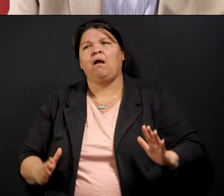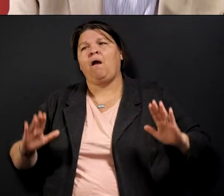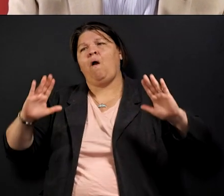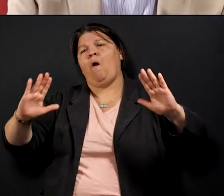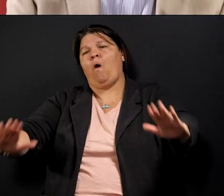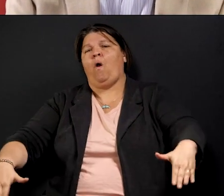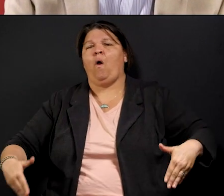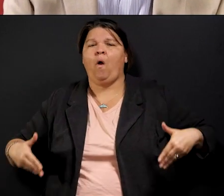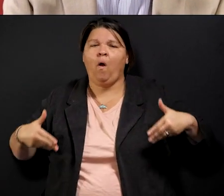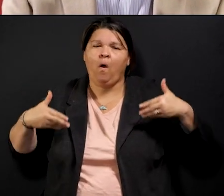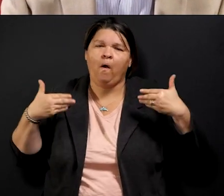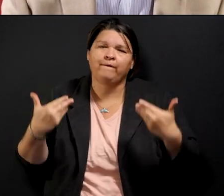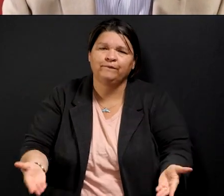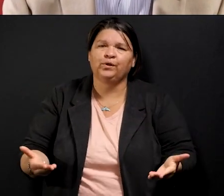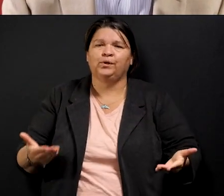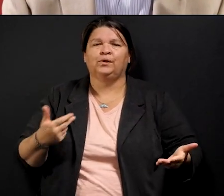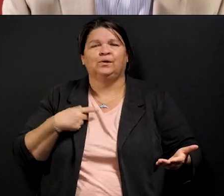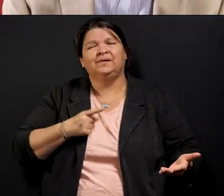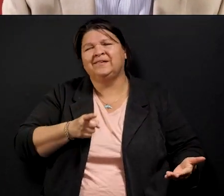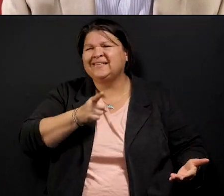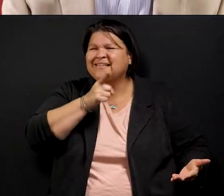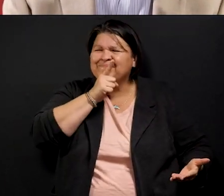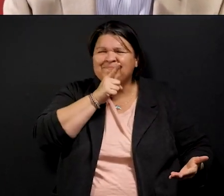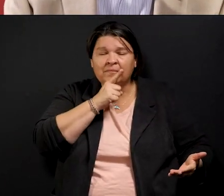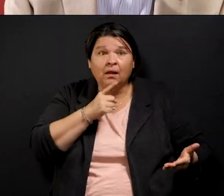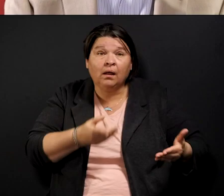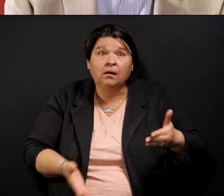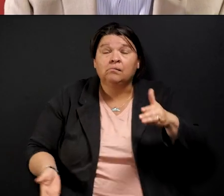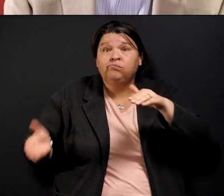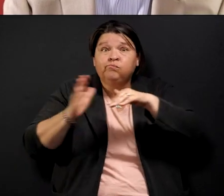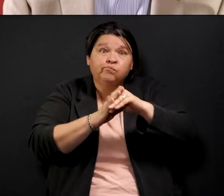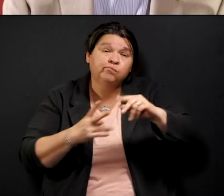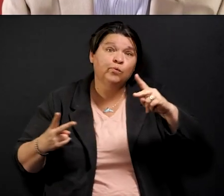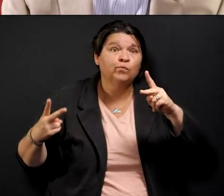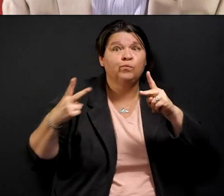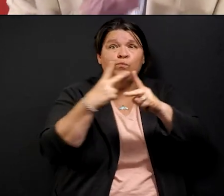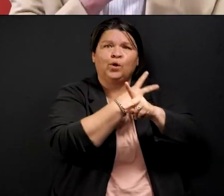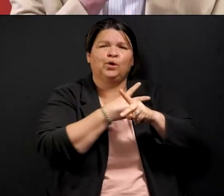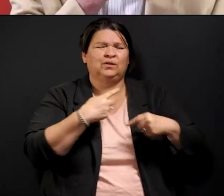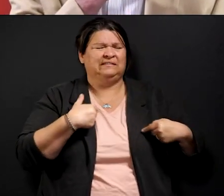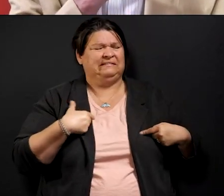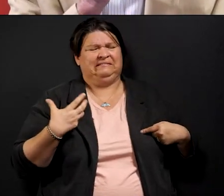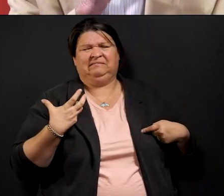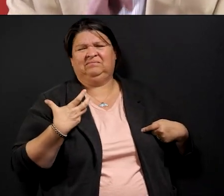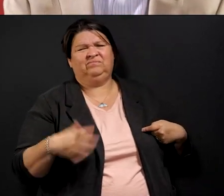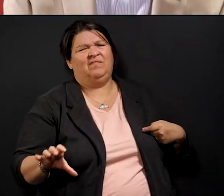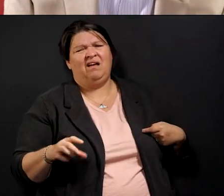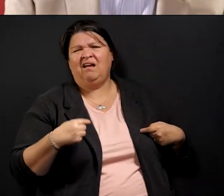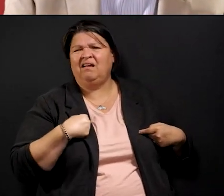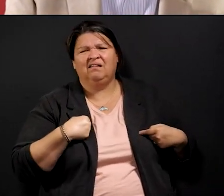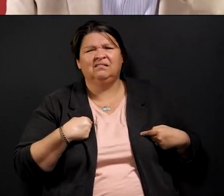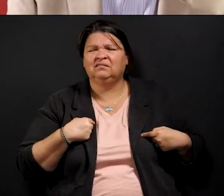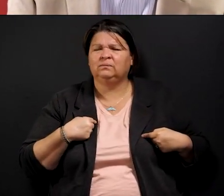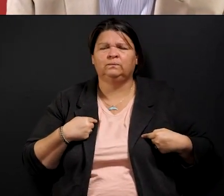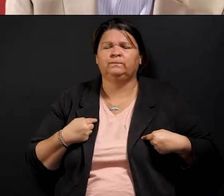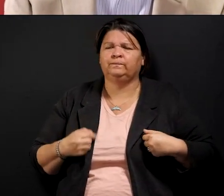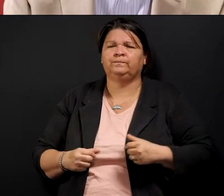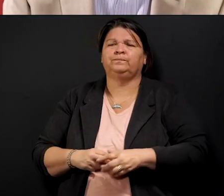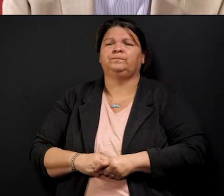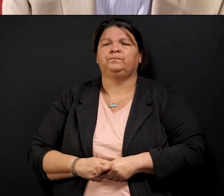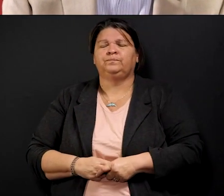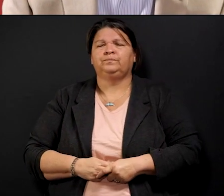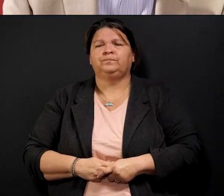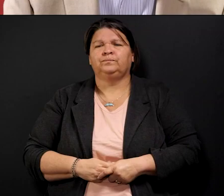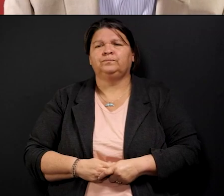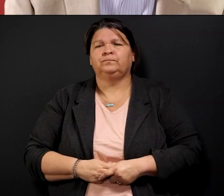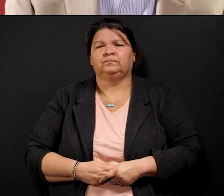this momentum that we have built up. We do not want to see that happen. We do not want to see that. It is going to be gradual. And the data, the guiding principles that